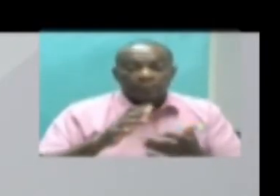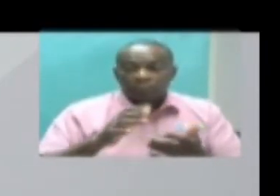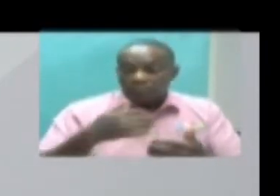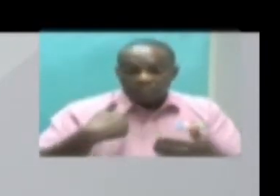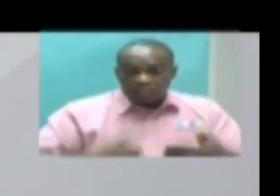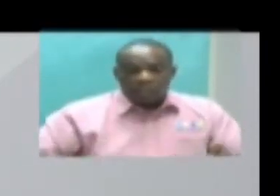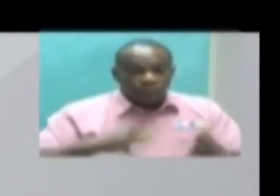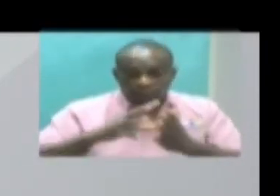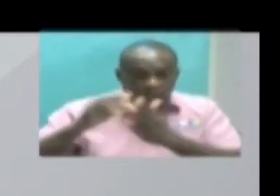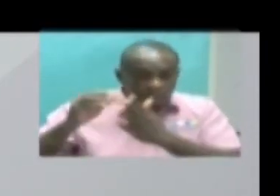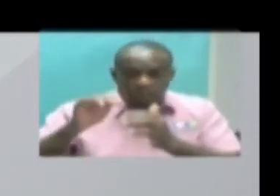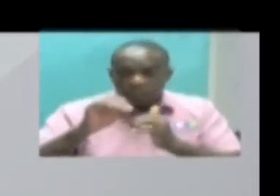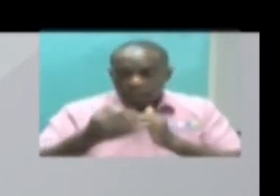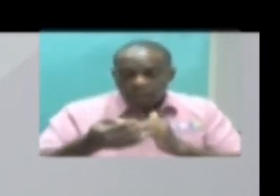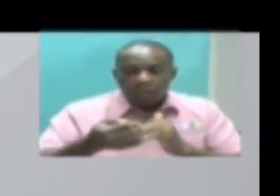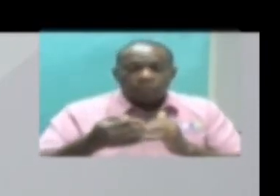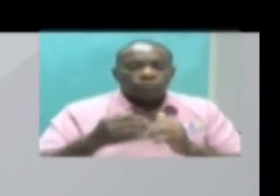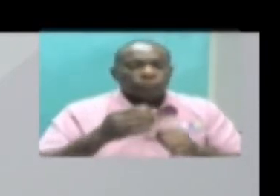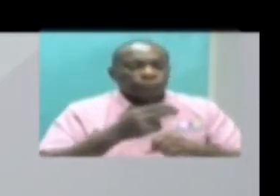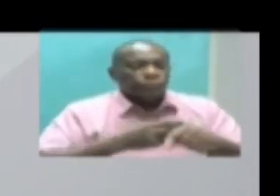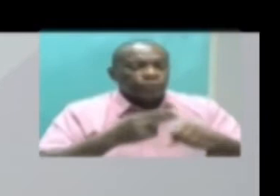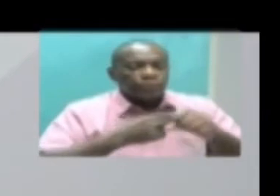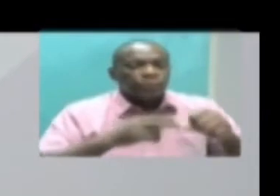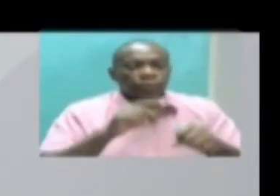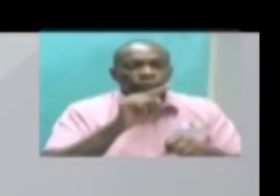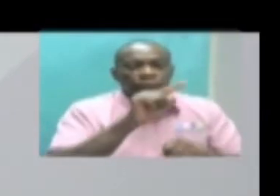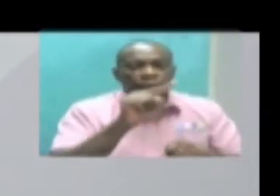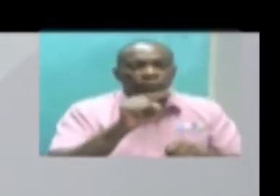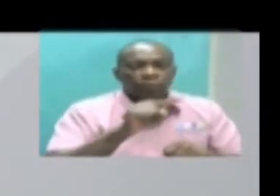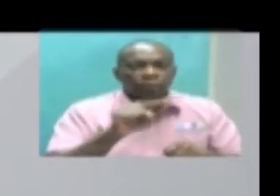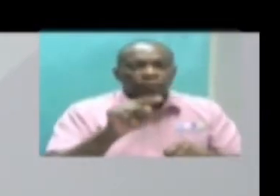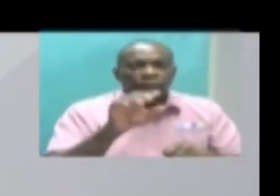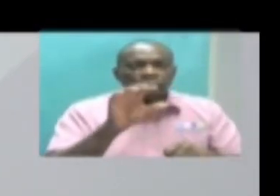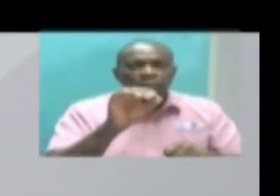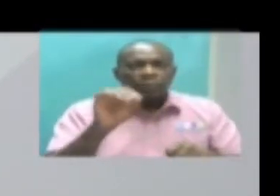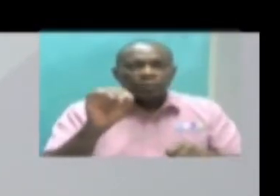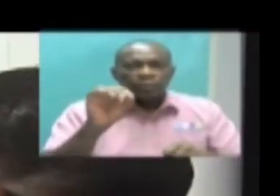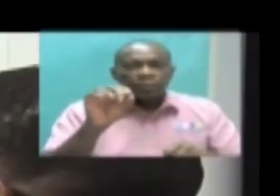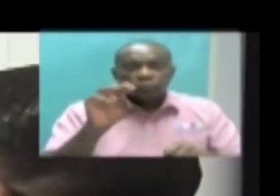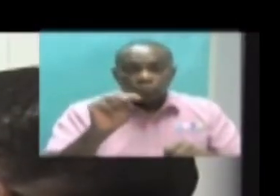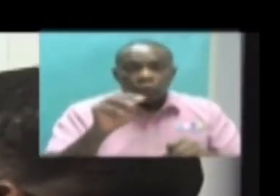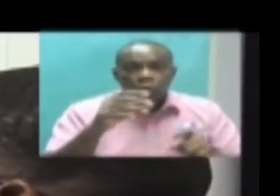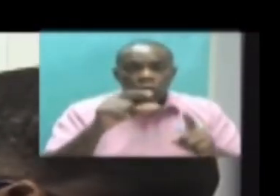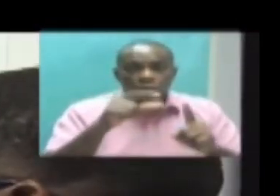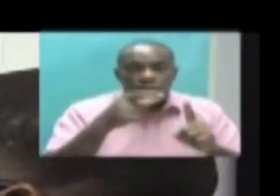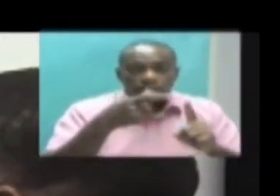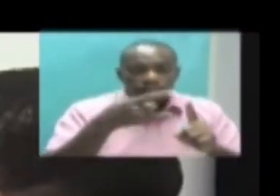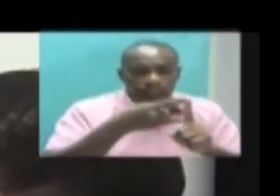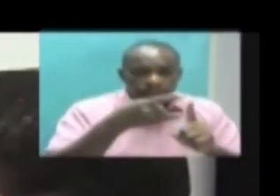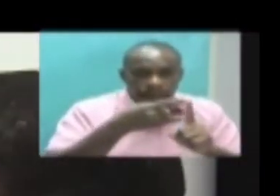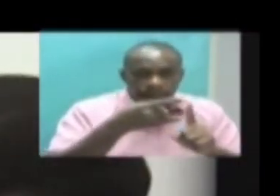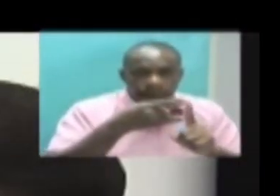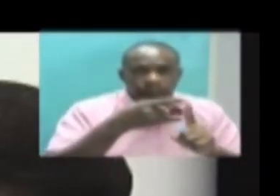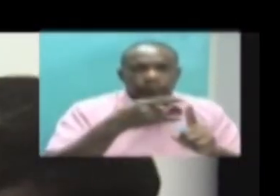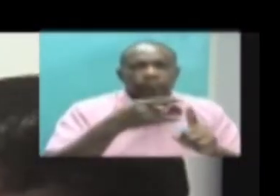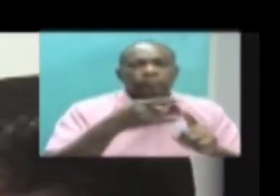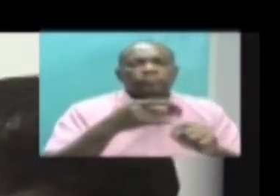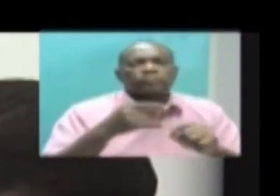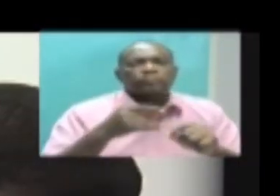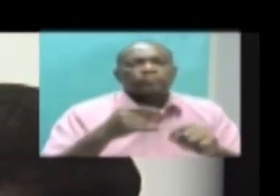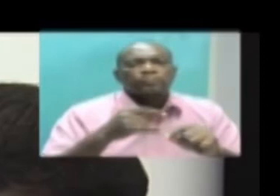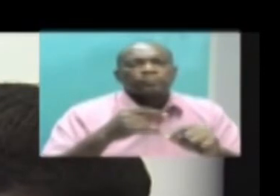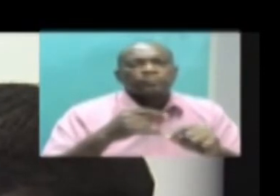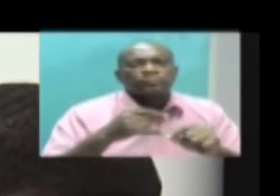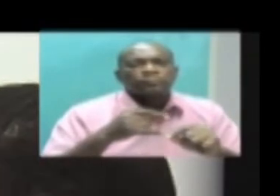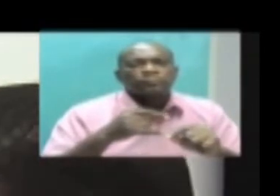using, mm-hmm. What are the guidelines? What are the safety? And when we were discussing earlier, remember, having the conversation with